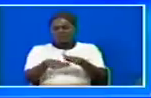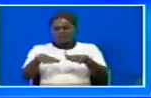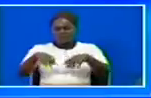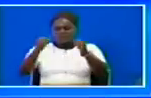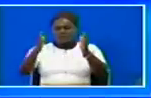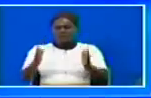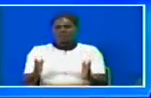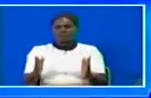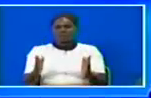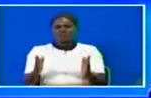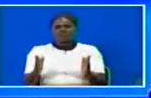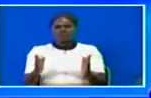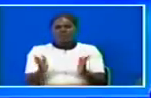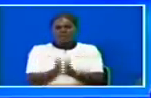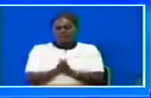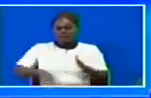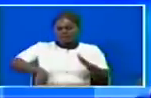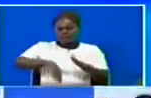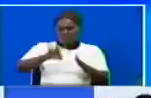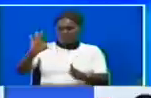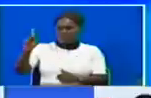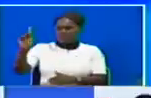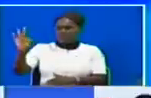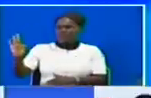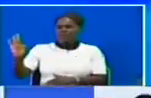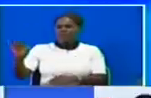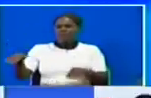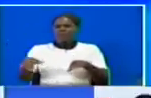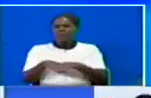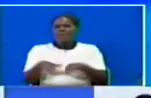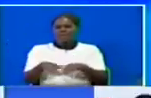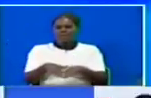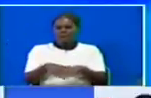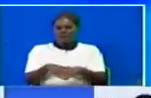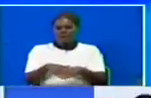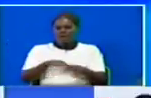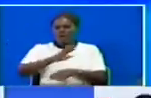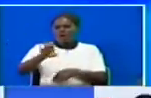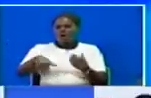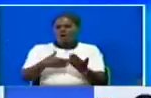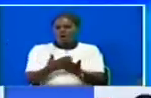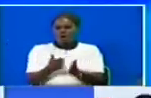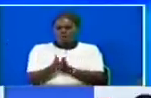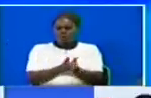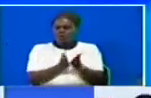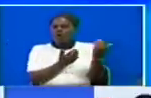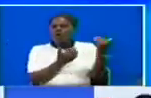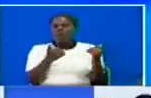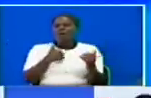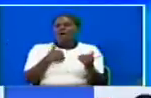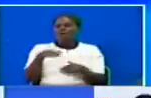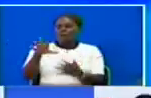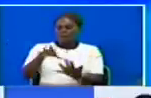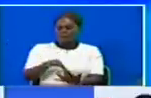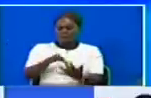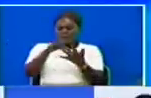Shoaib Vayani and Football Kenya Federation NEC member Nabea Muriithi are all eager and optimistic that they will be elected